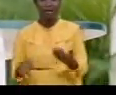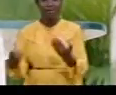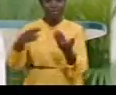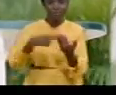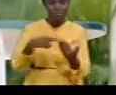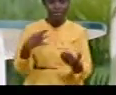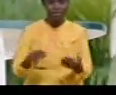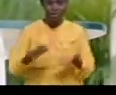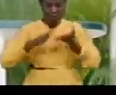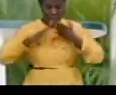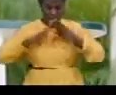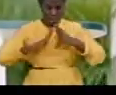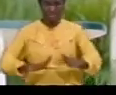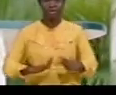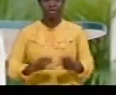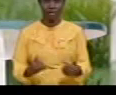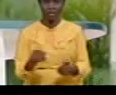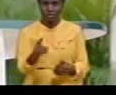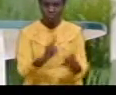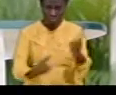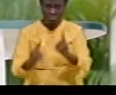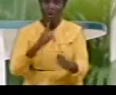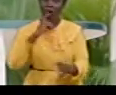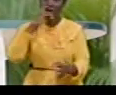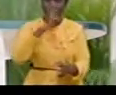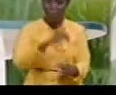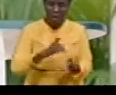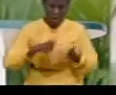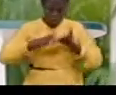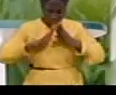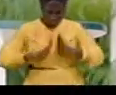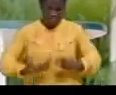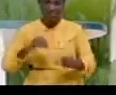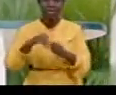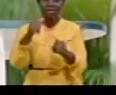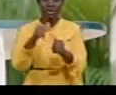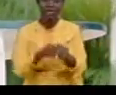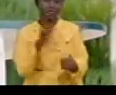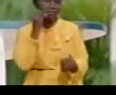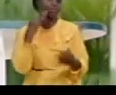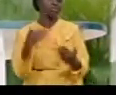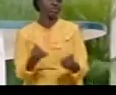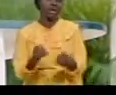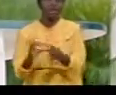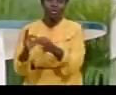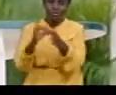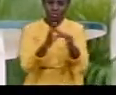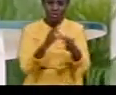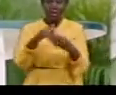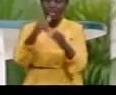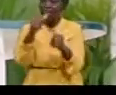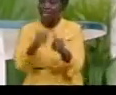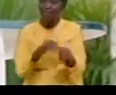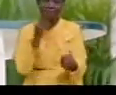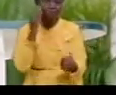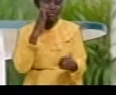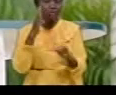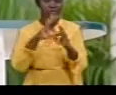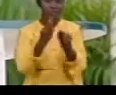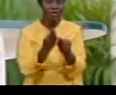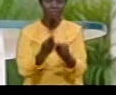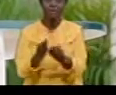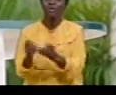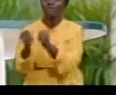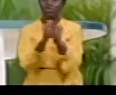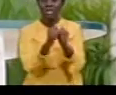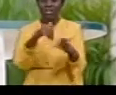peace. Decree peace in every home. Unity in every home. Togetherness in every family. In all nations.